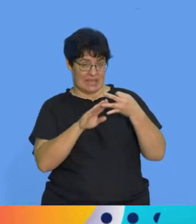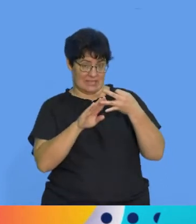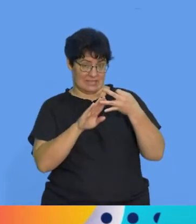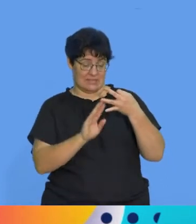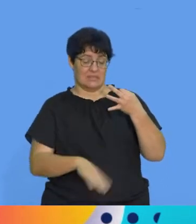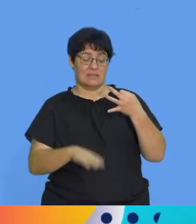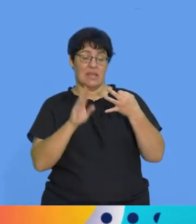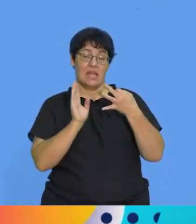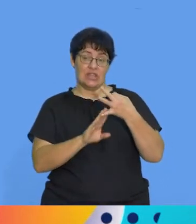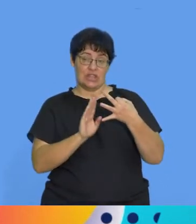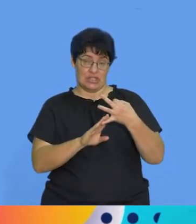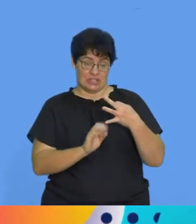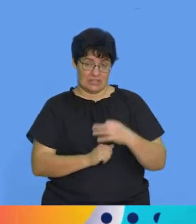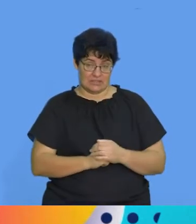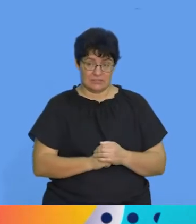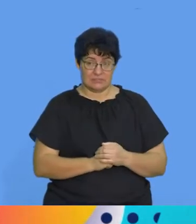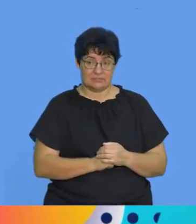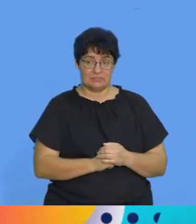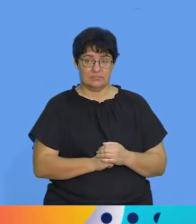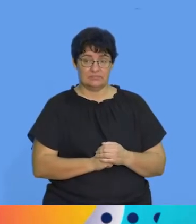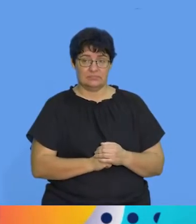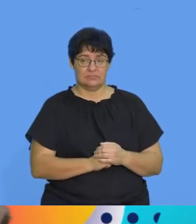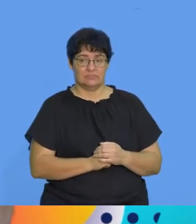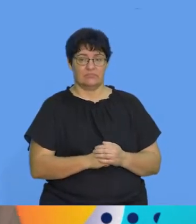the second one, galactose.